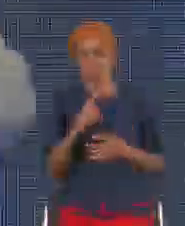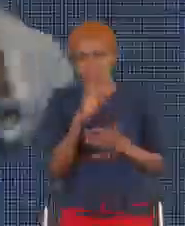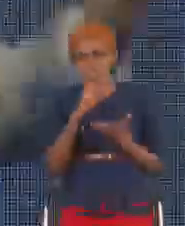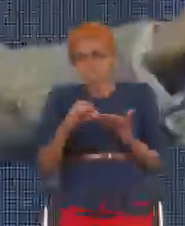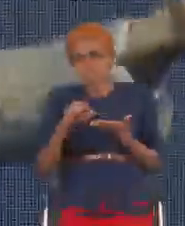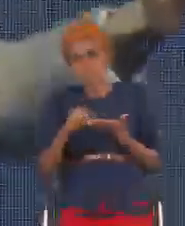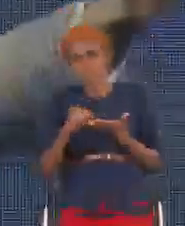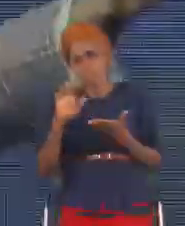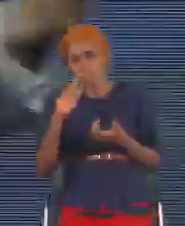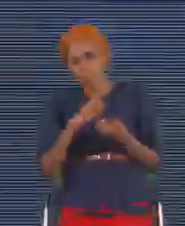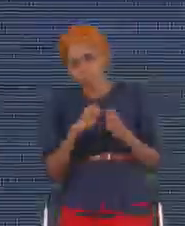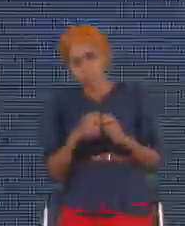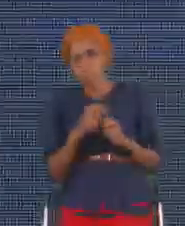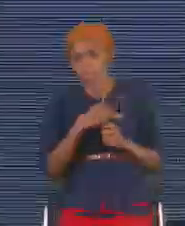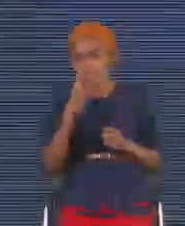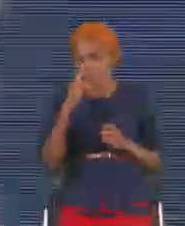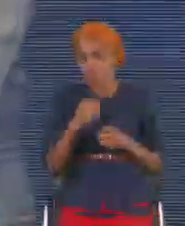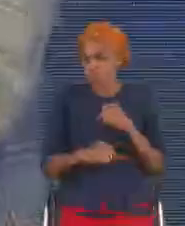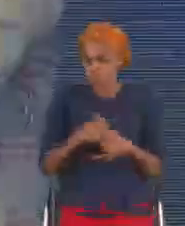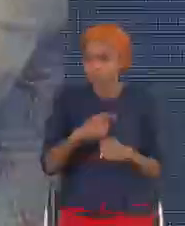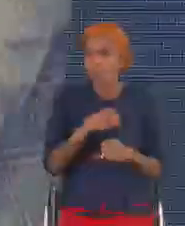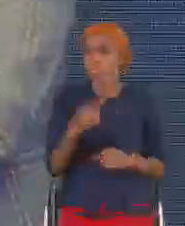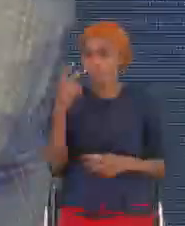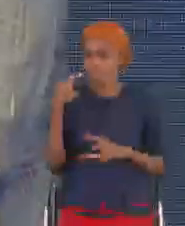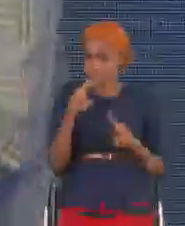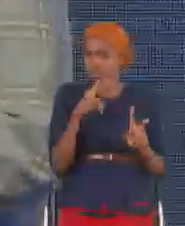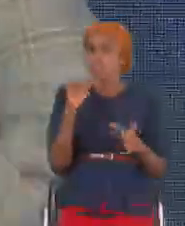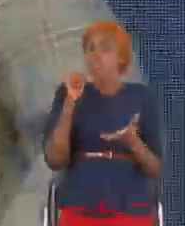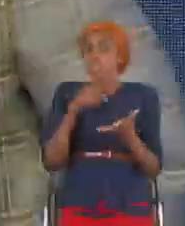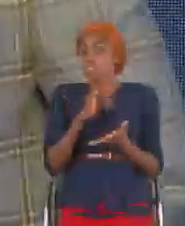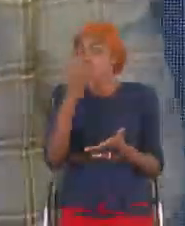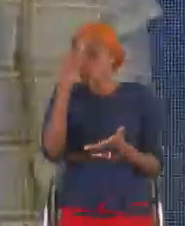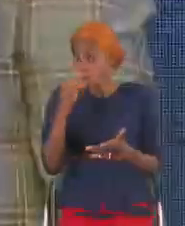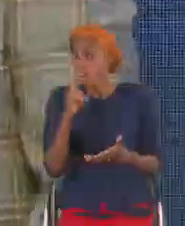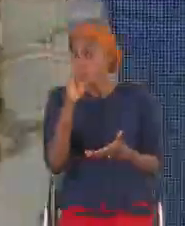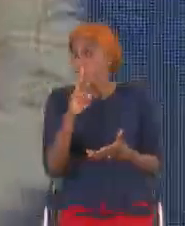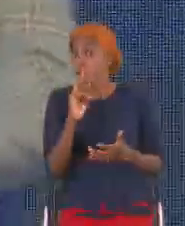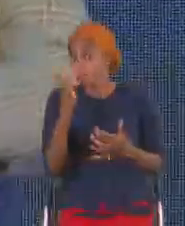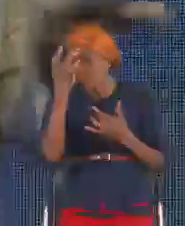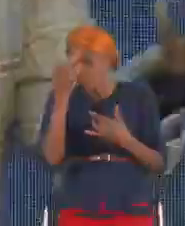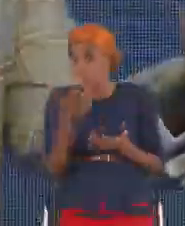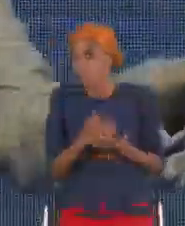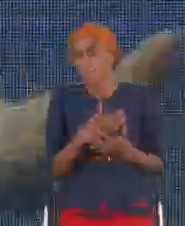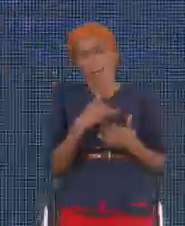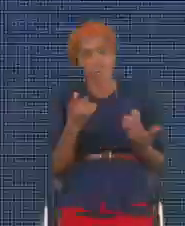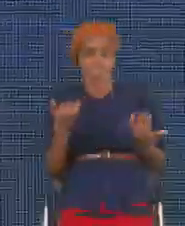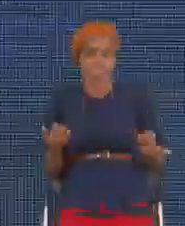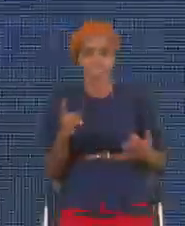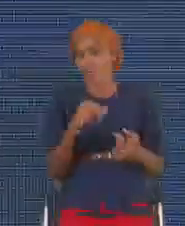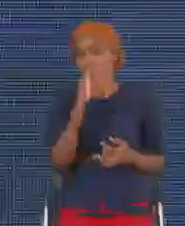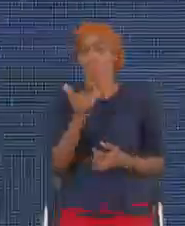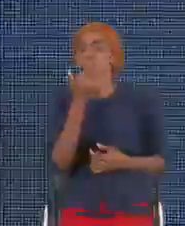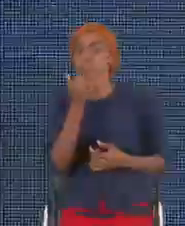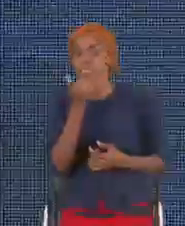problem and your infirmity and says, look at why this came to you. And then you are not